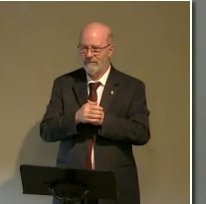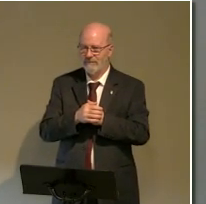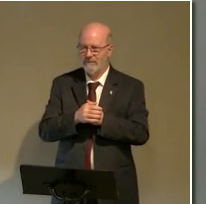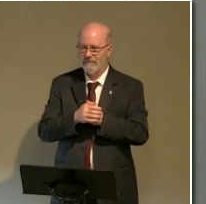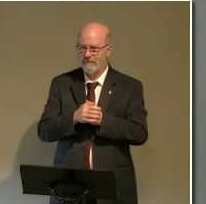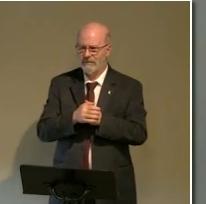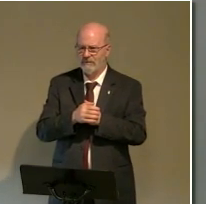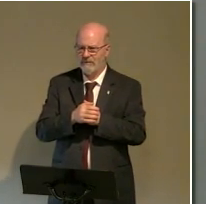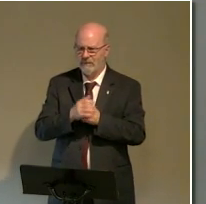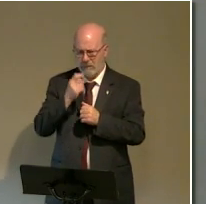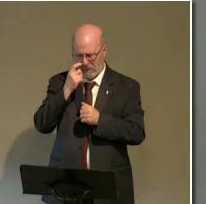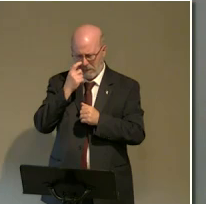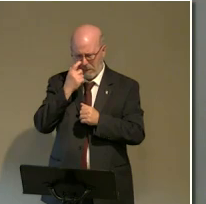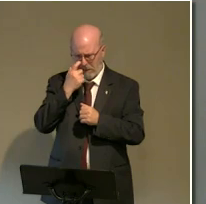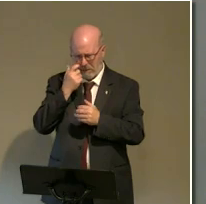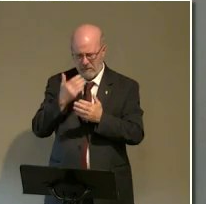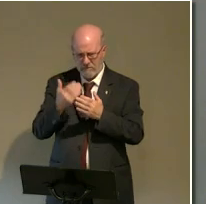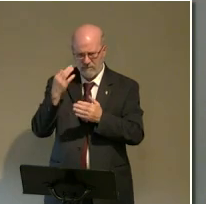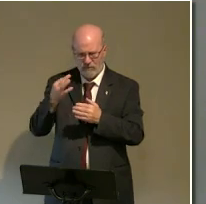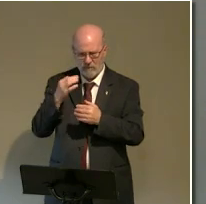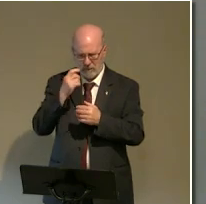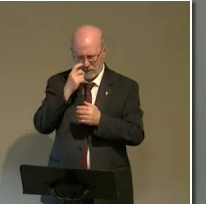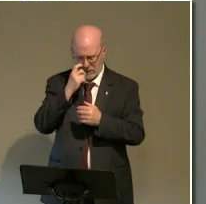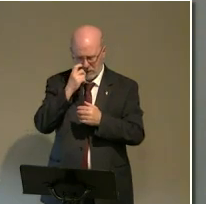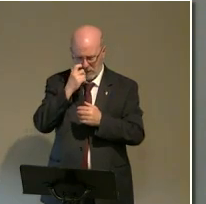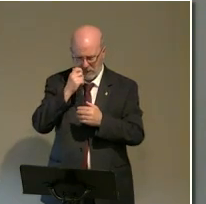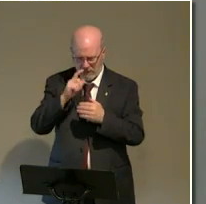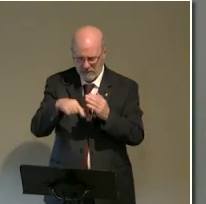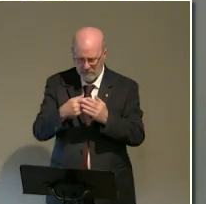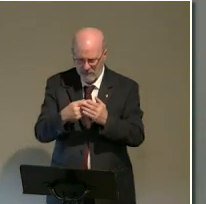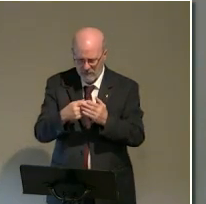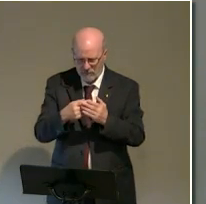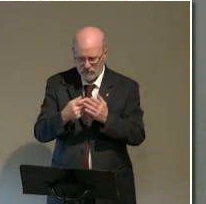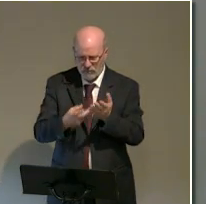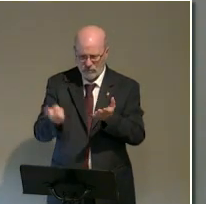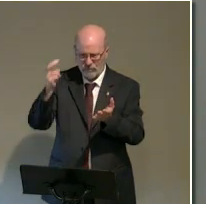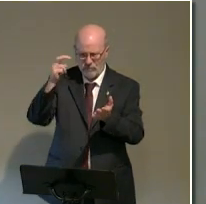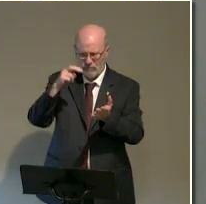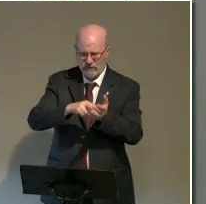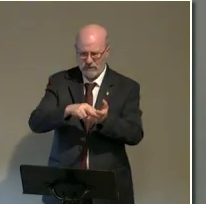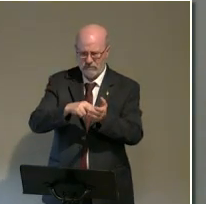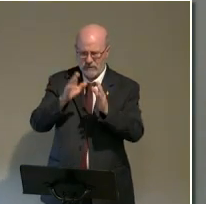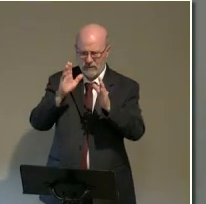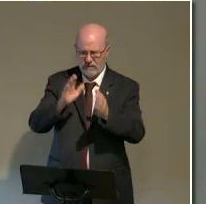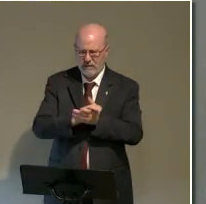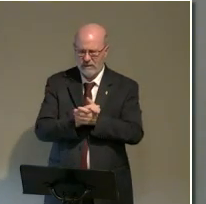If I'm not mistaken, it was before I preached on the Resurrection Sunday.